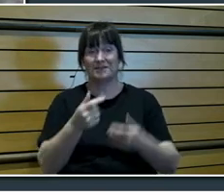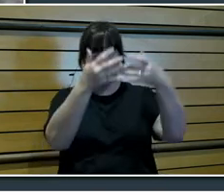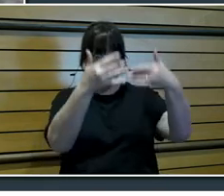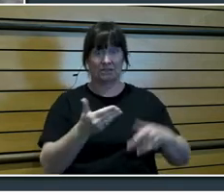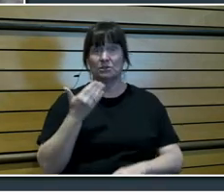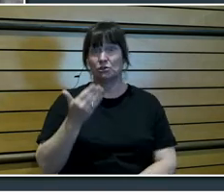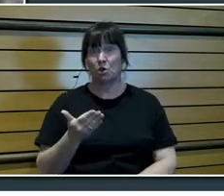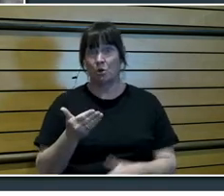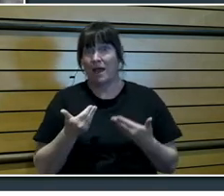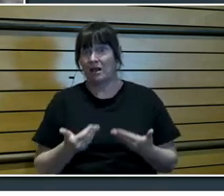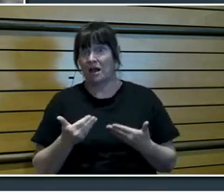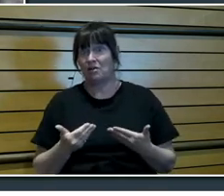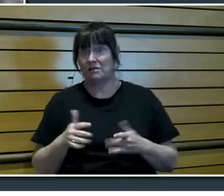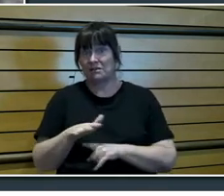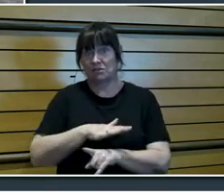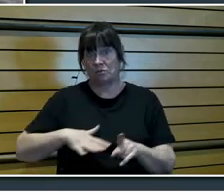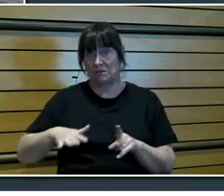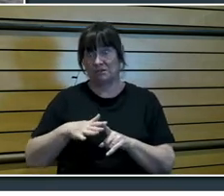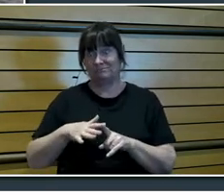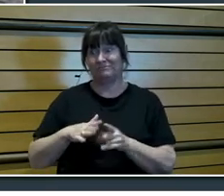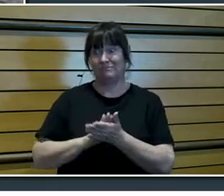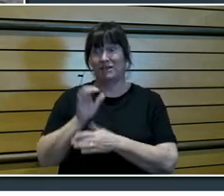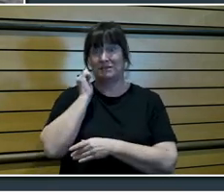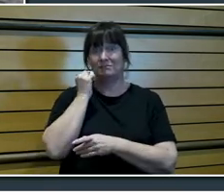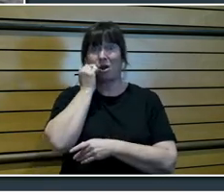our current structures have and continue to fail Māori.